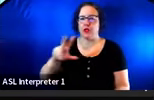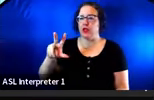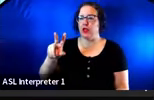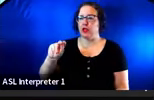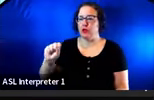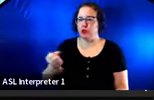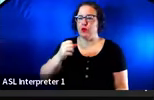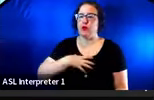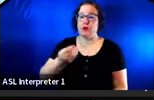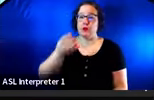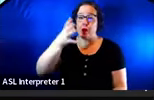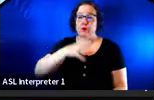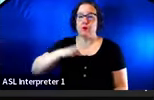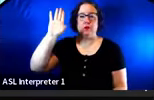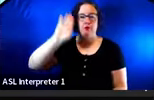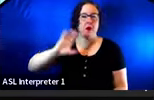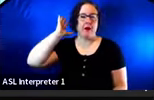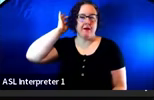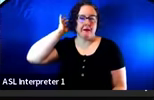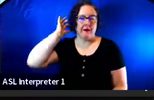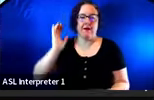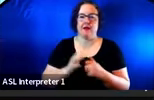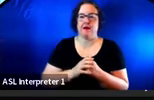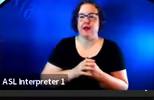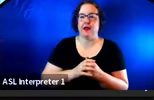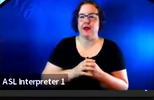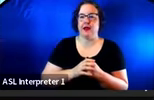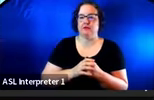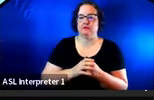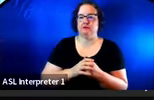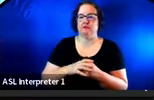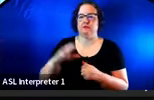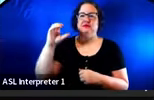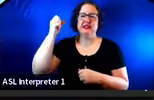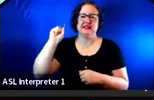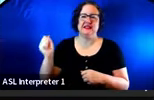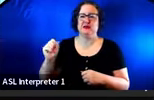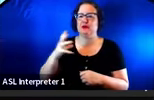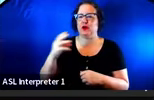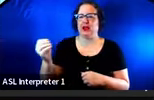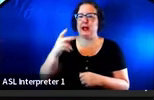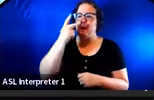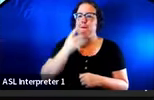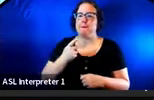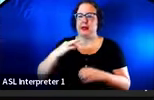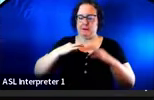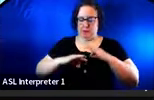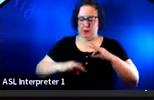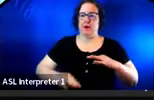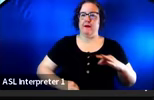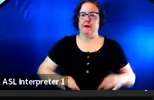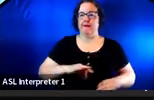white woman with brunette hair and a silver and some kind of silver and pink polka dot